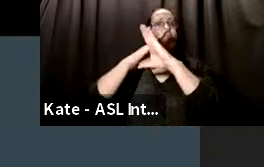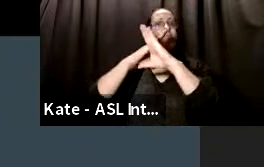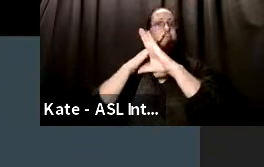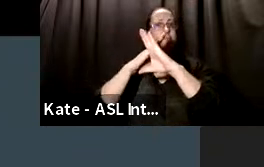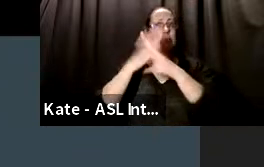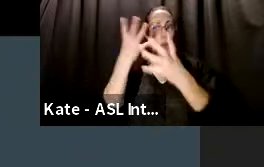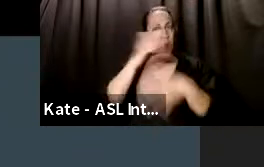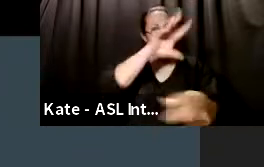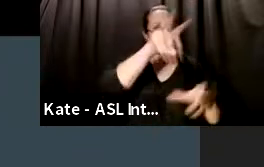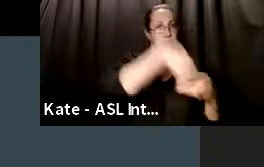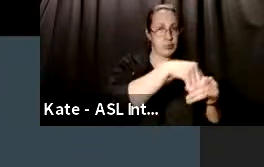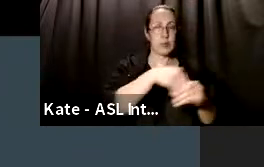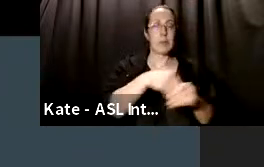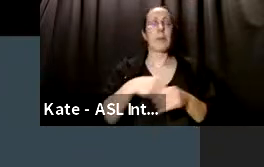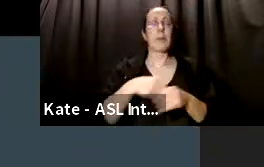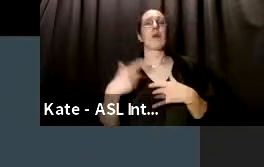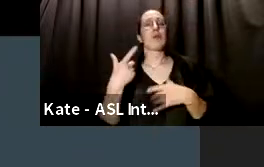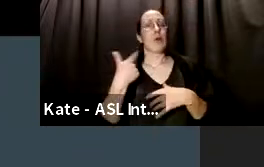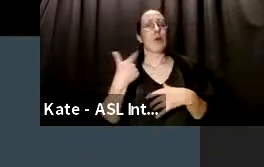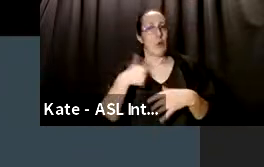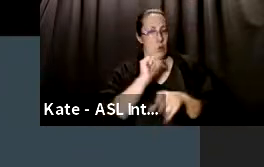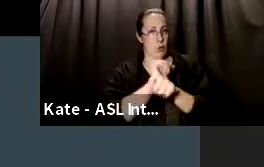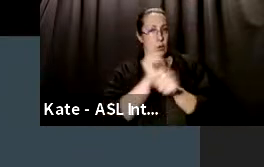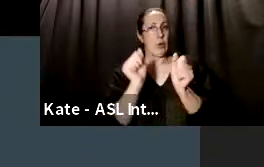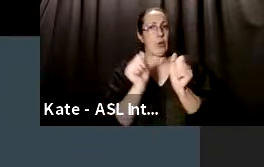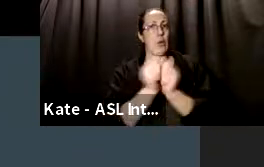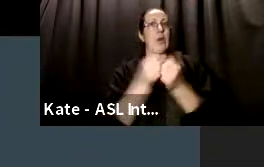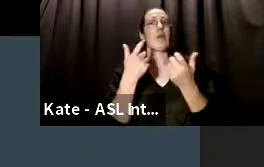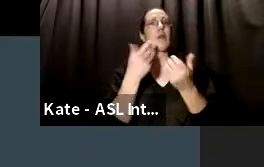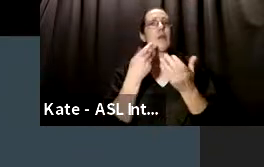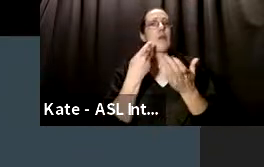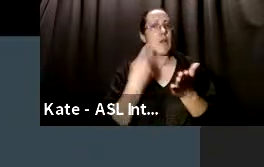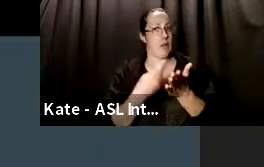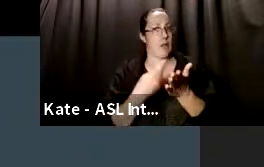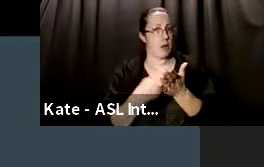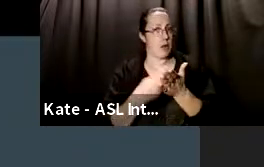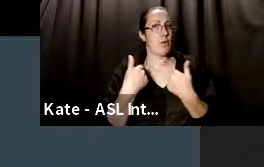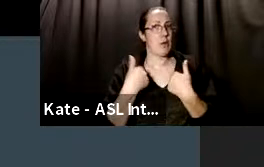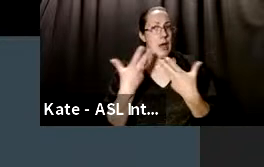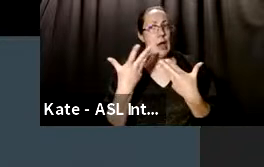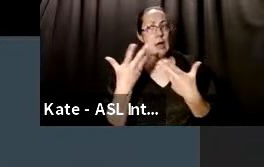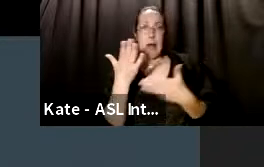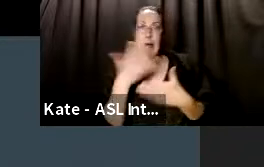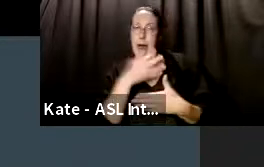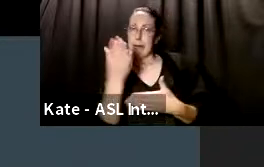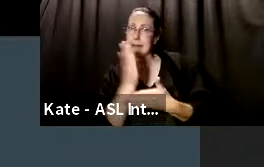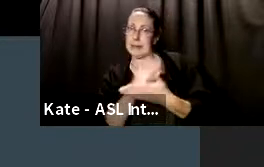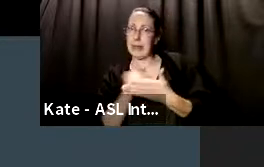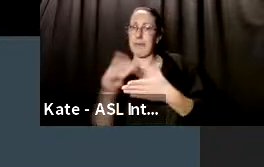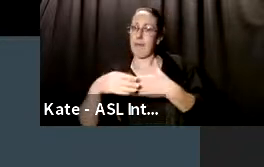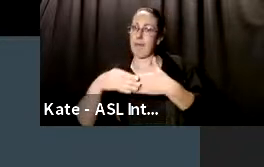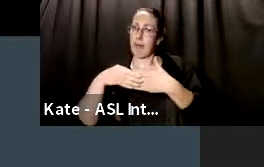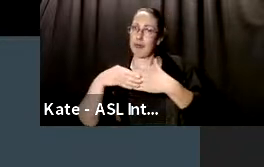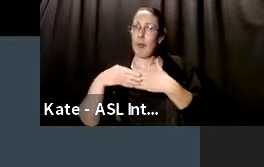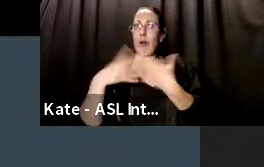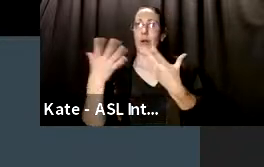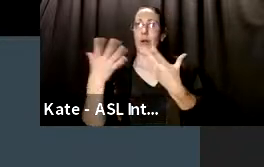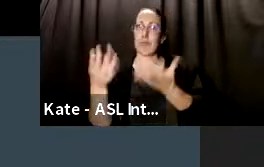within existing budgets that we had, some flexible contracts that we've already been trying to,